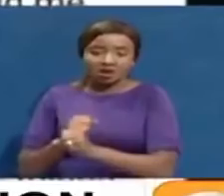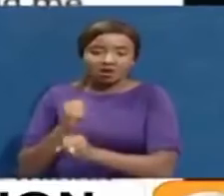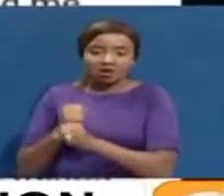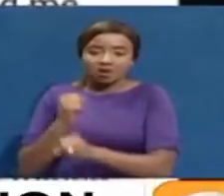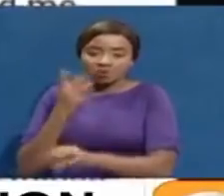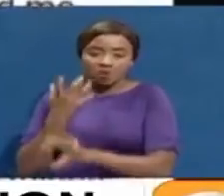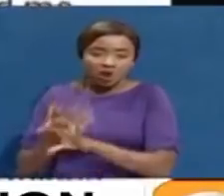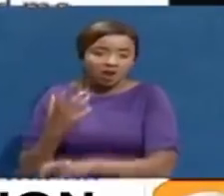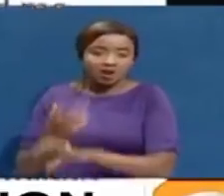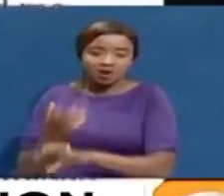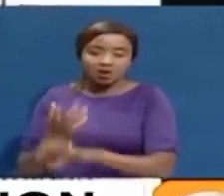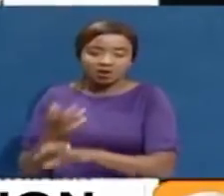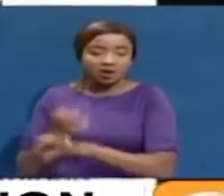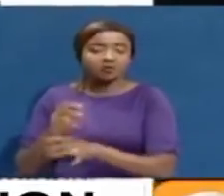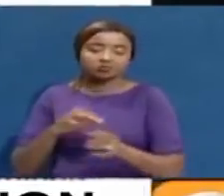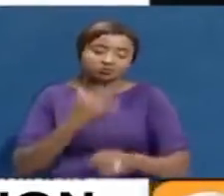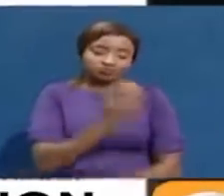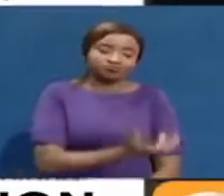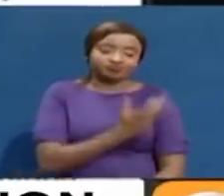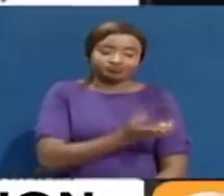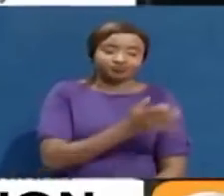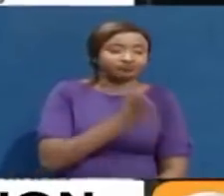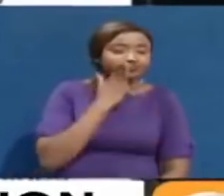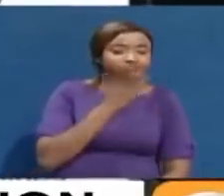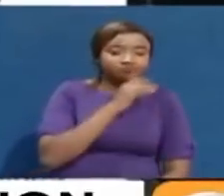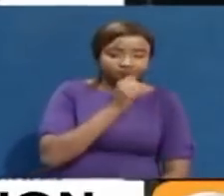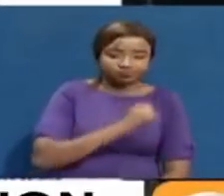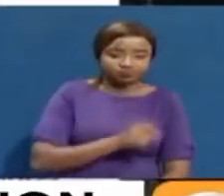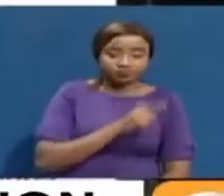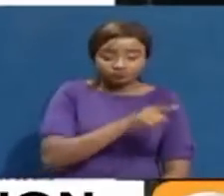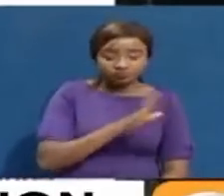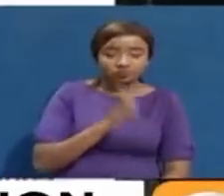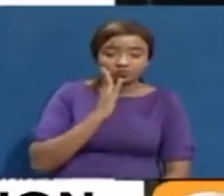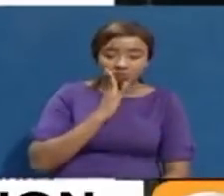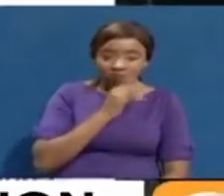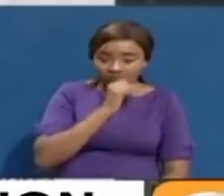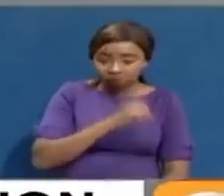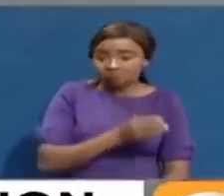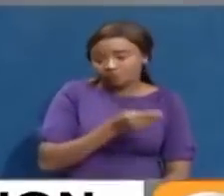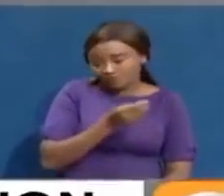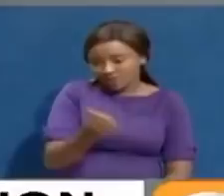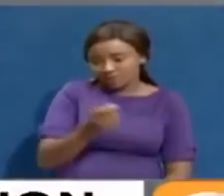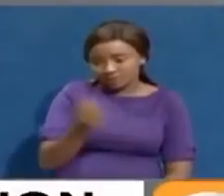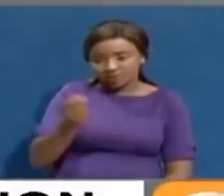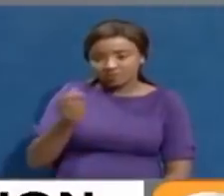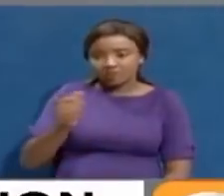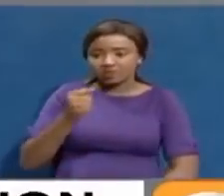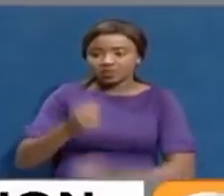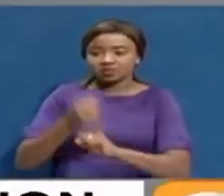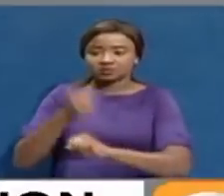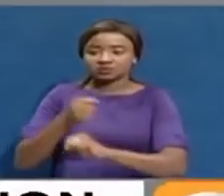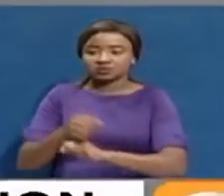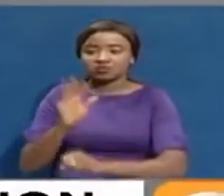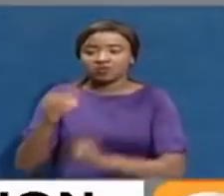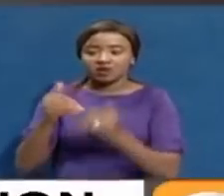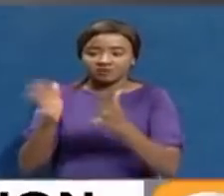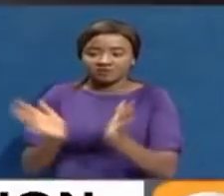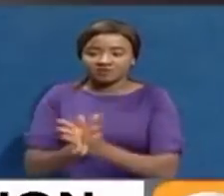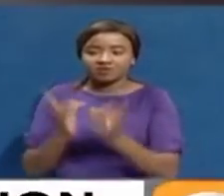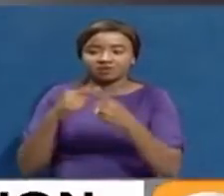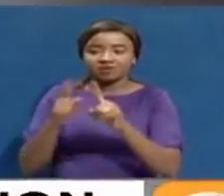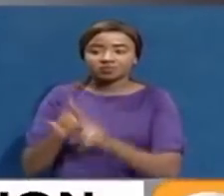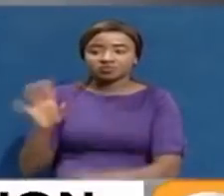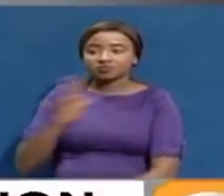grandmother. Wangari says the grandmother was kind enough to pay her fees and even provide for them. But according to Wangari,